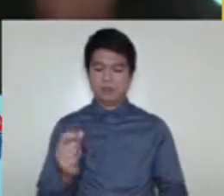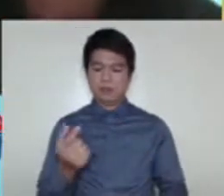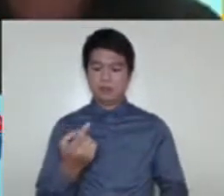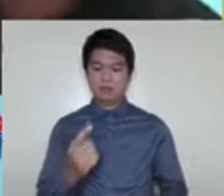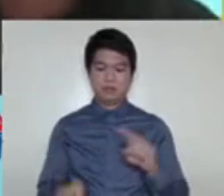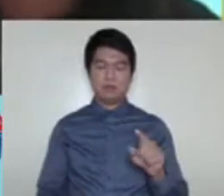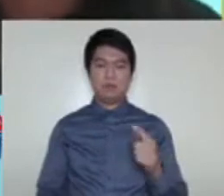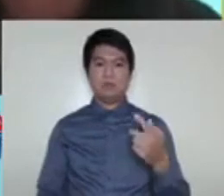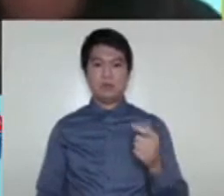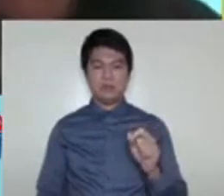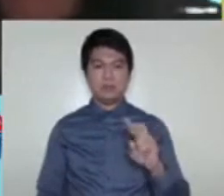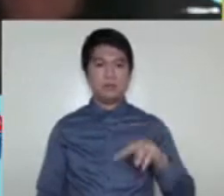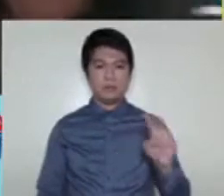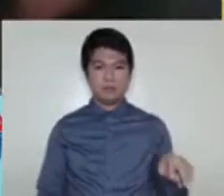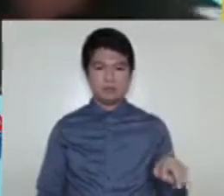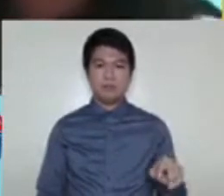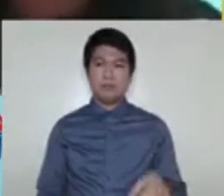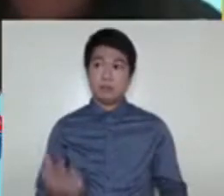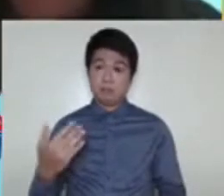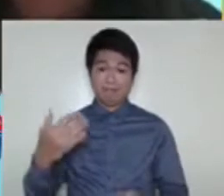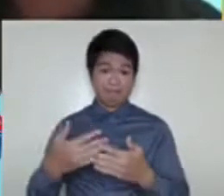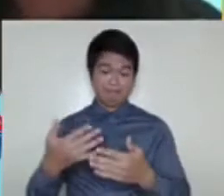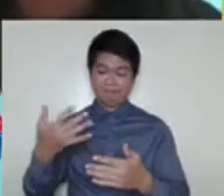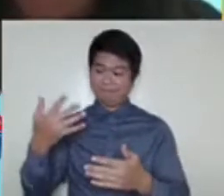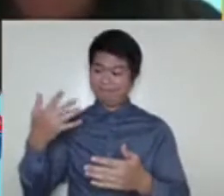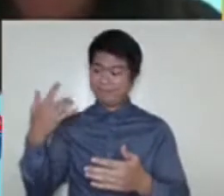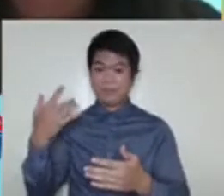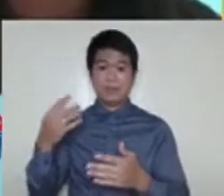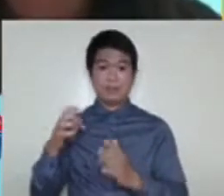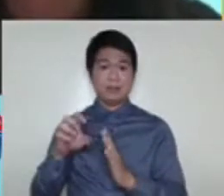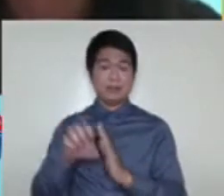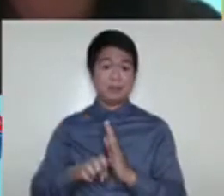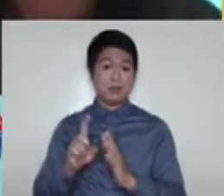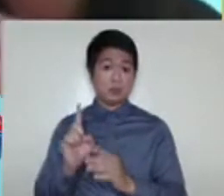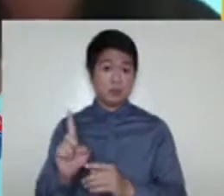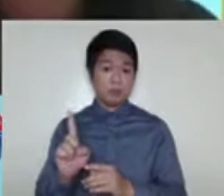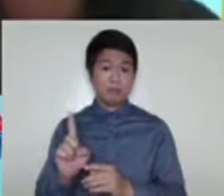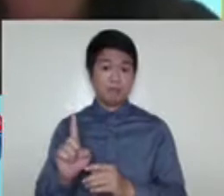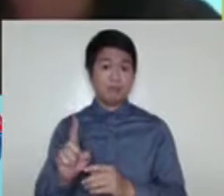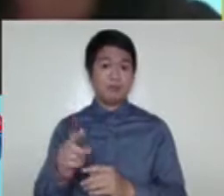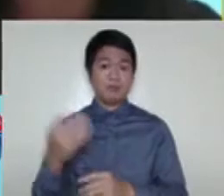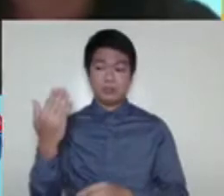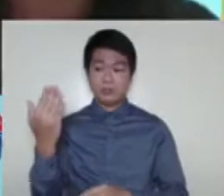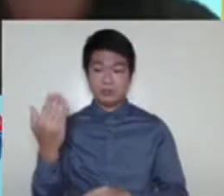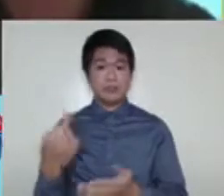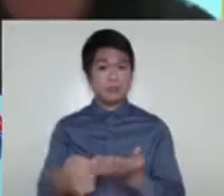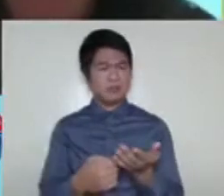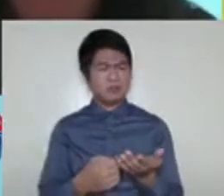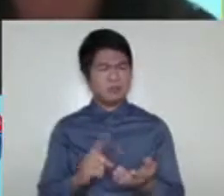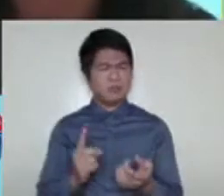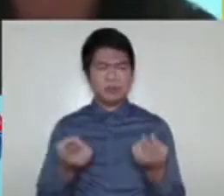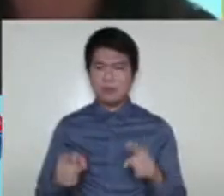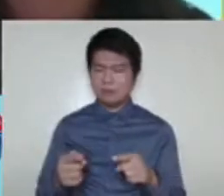So in the previous episode, or episode 1, the speaker was able to discuss to you what has happened in the past years, or what